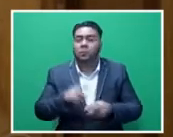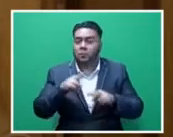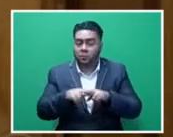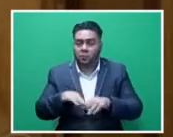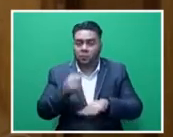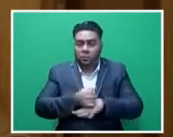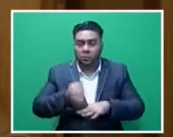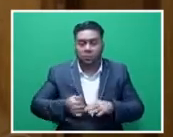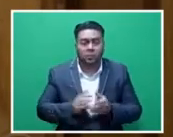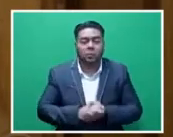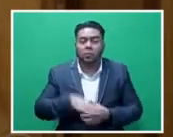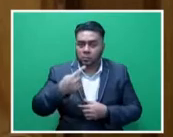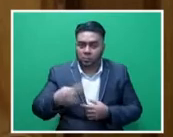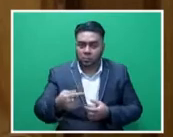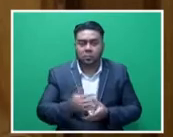to enable